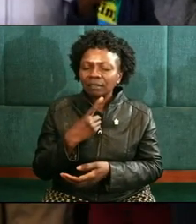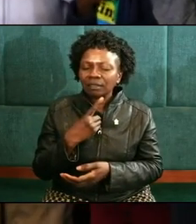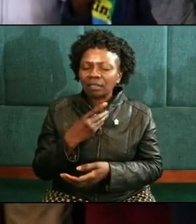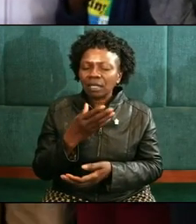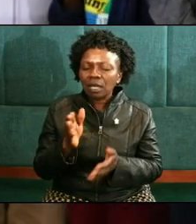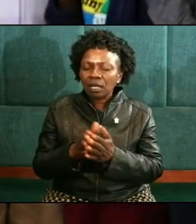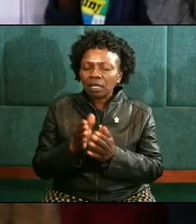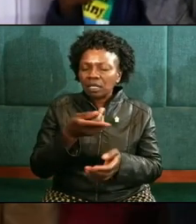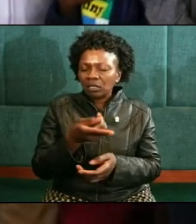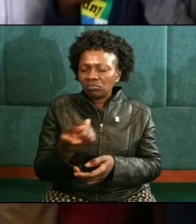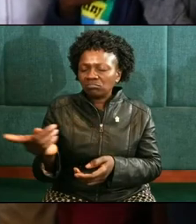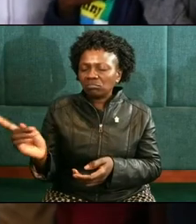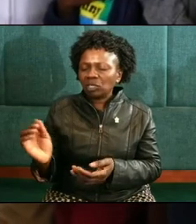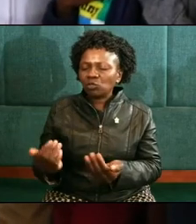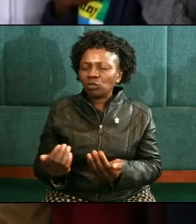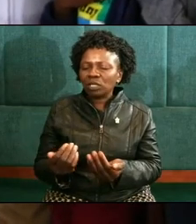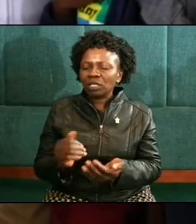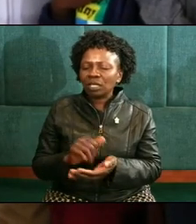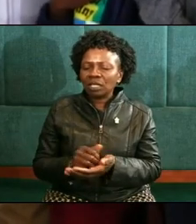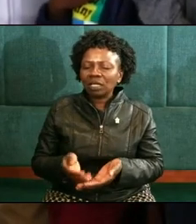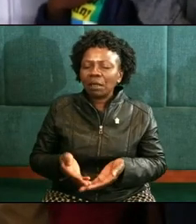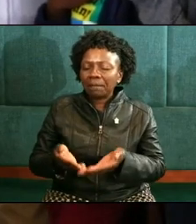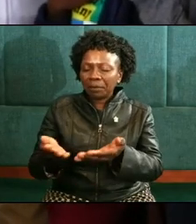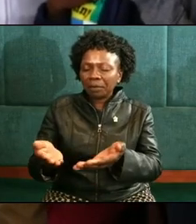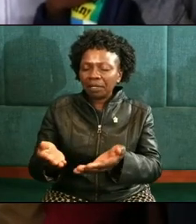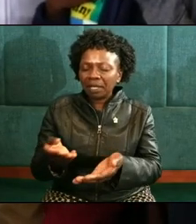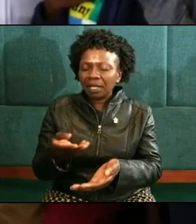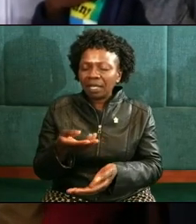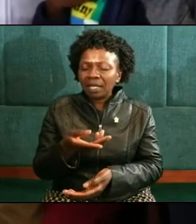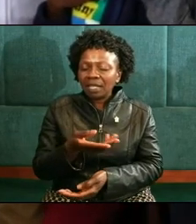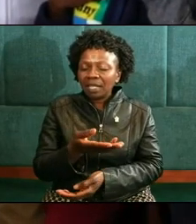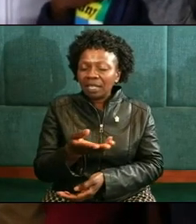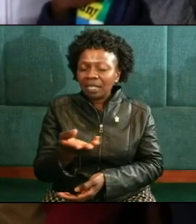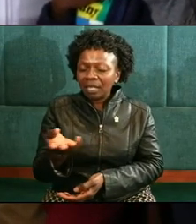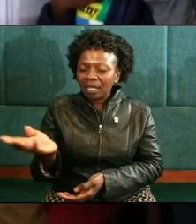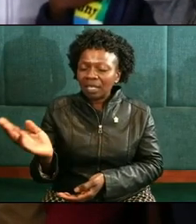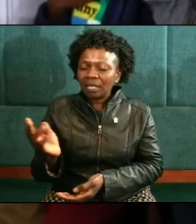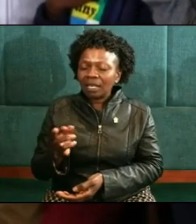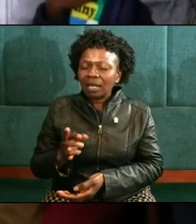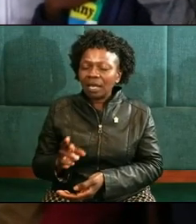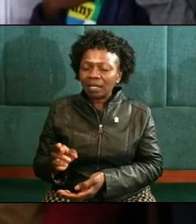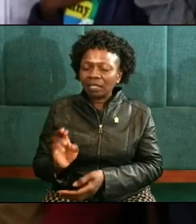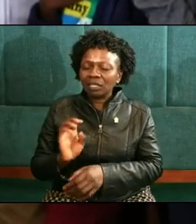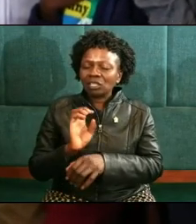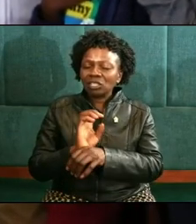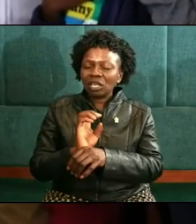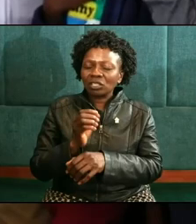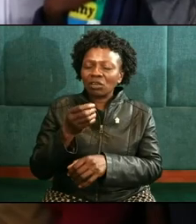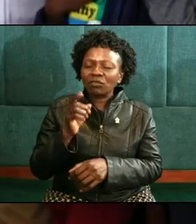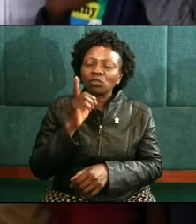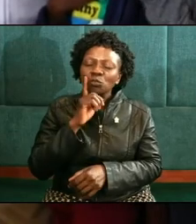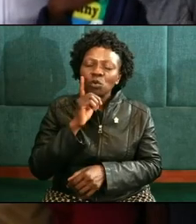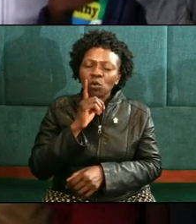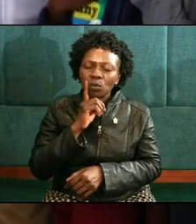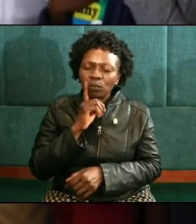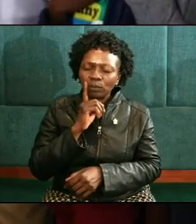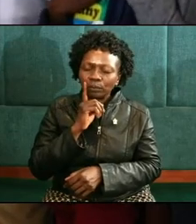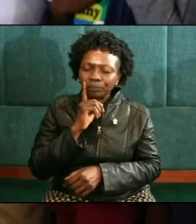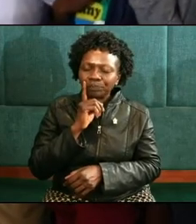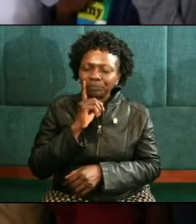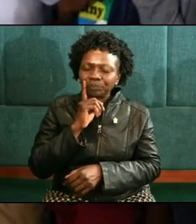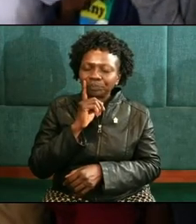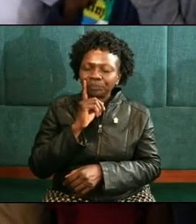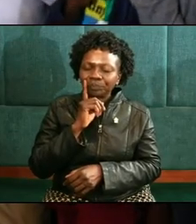And these children that they have brought, they are the church of tomorrow. Yes,